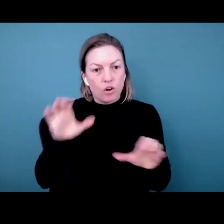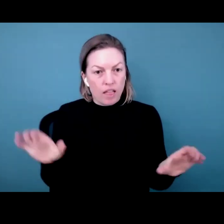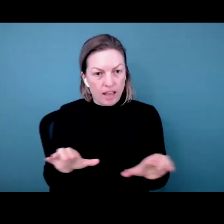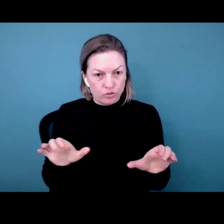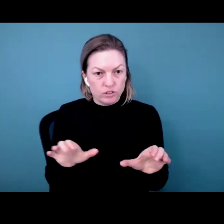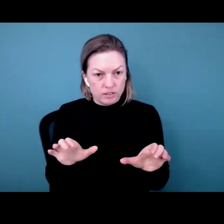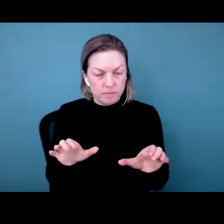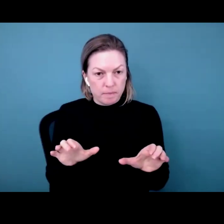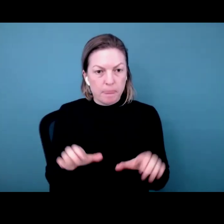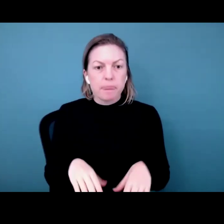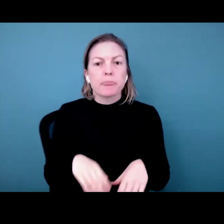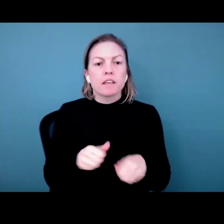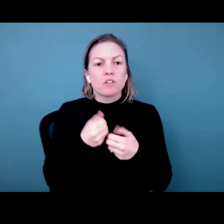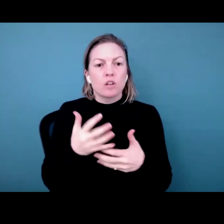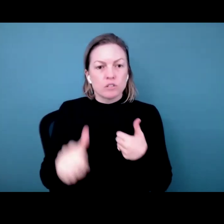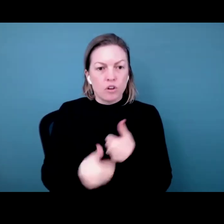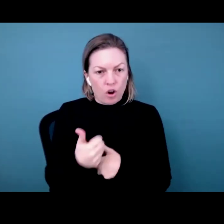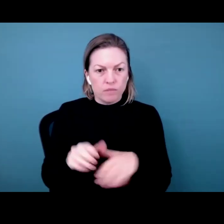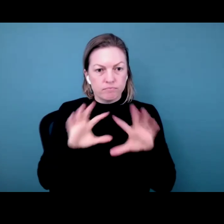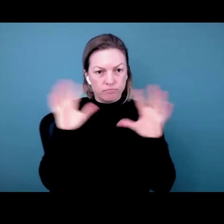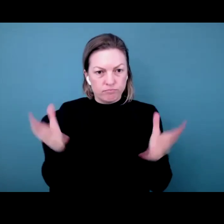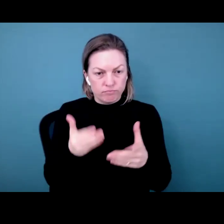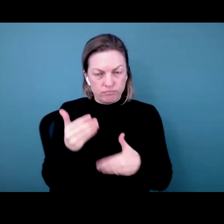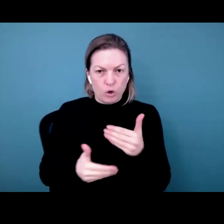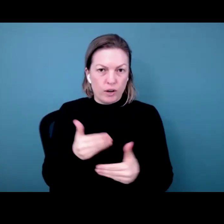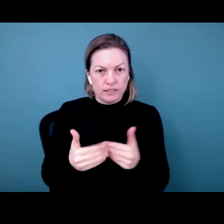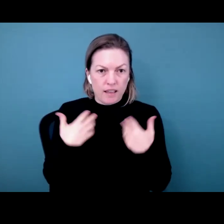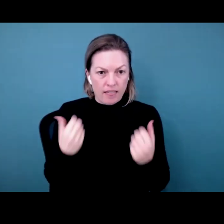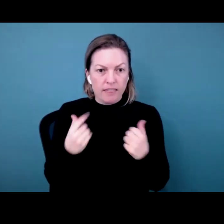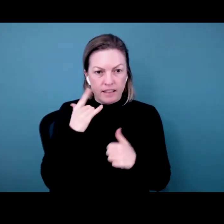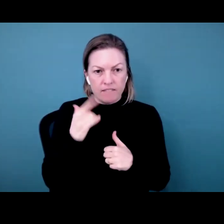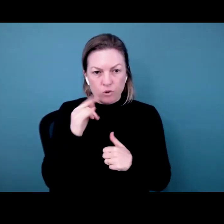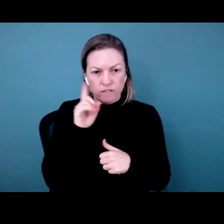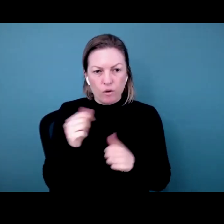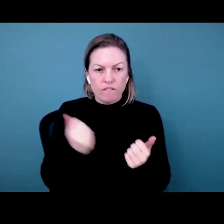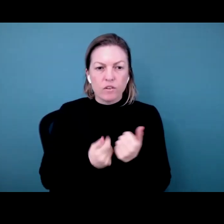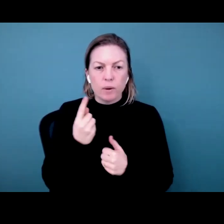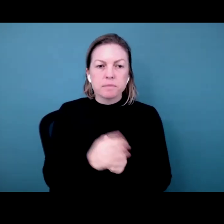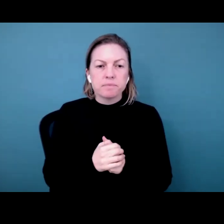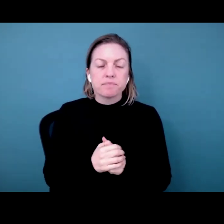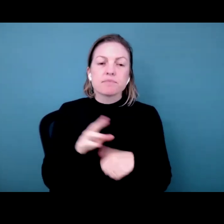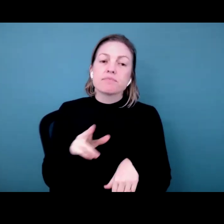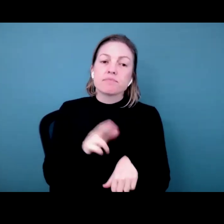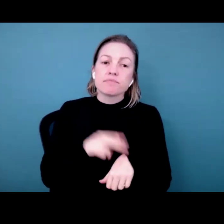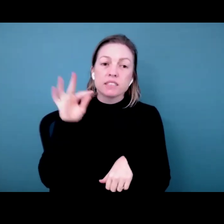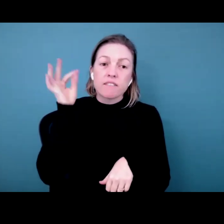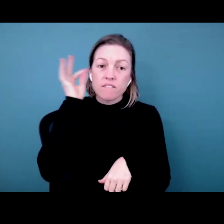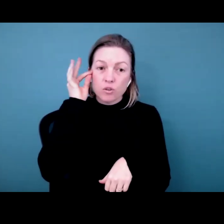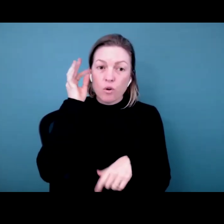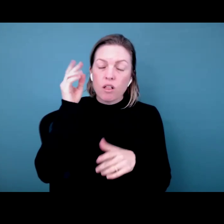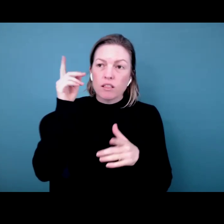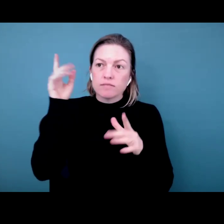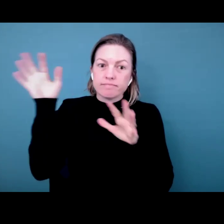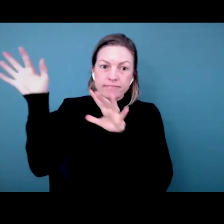are causing harm to our overall progress of a healthy California for all. Certainly, the federal climate brings a tremendous amount